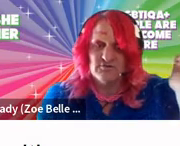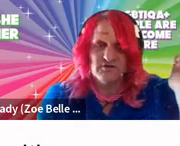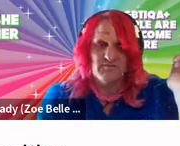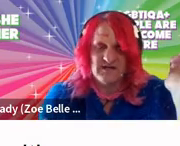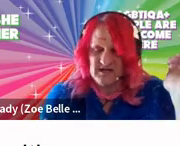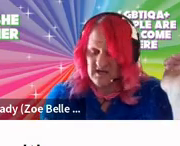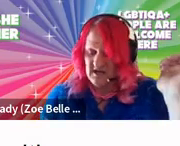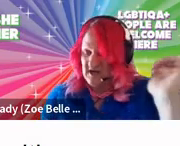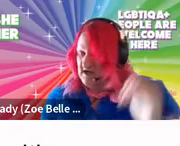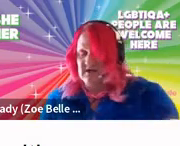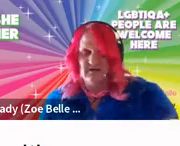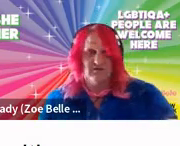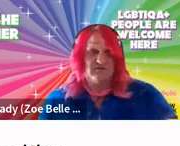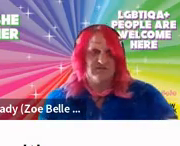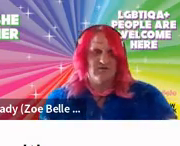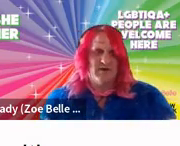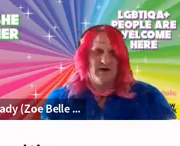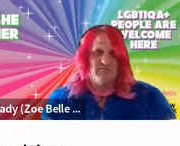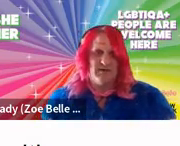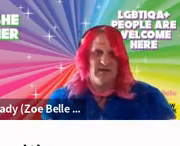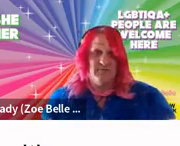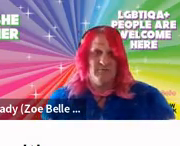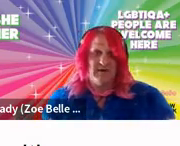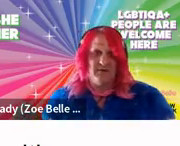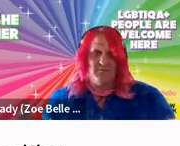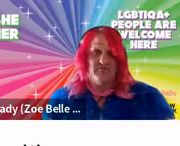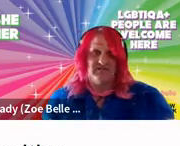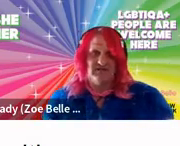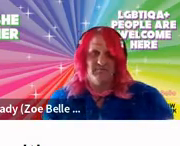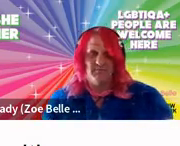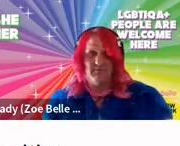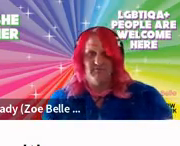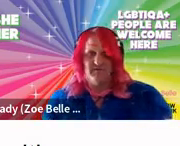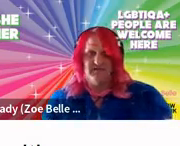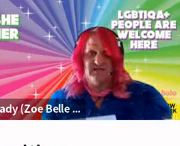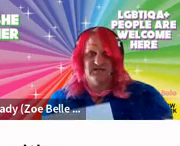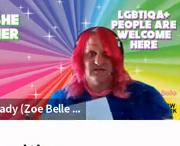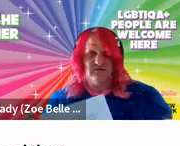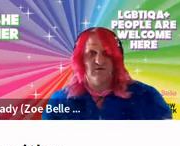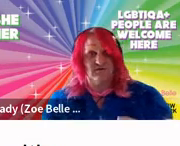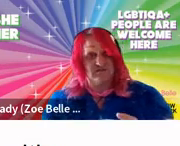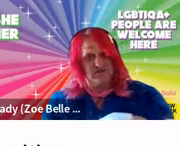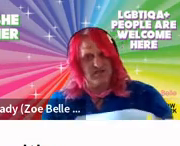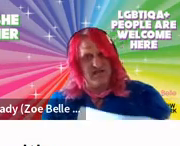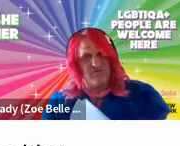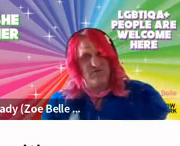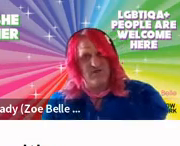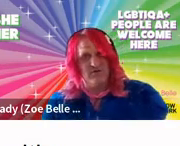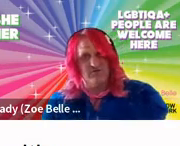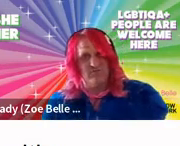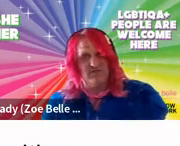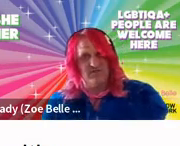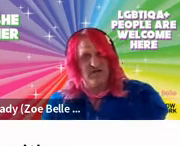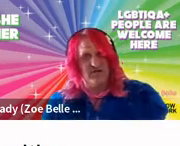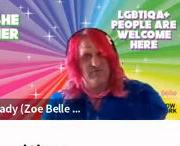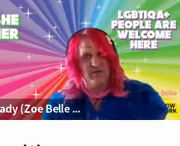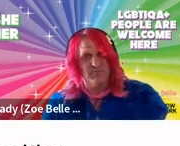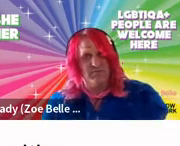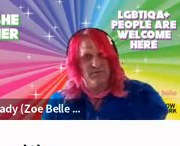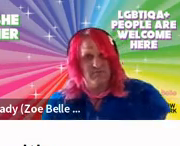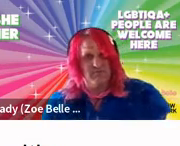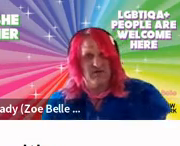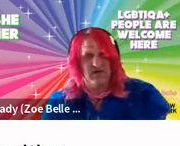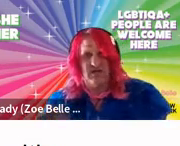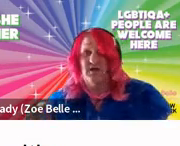their cultural community. And it can also be preventing people from attending or associating with